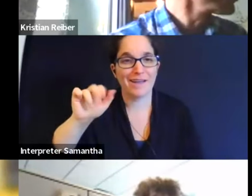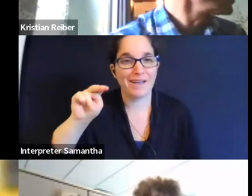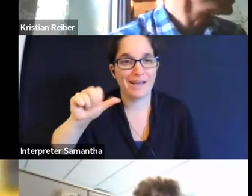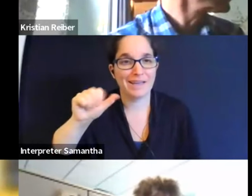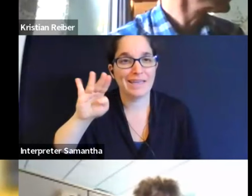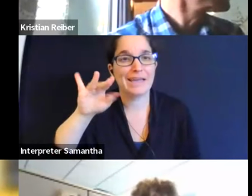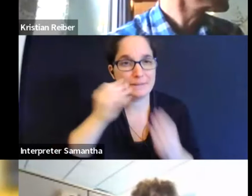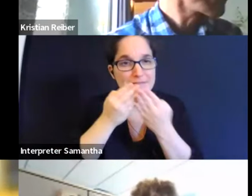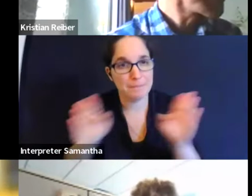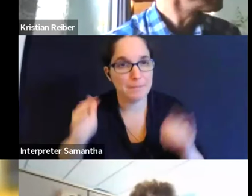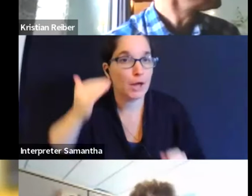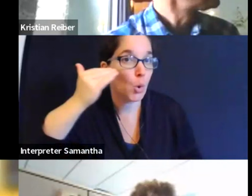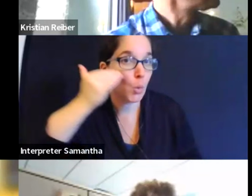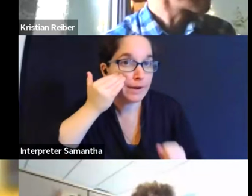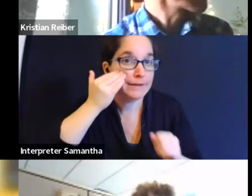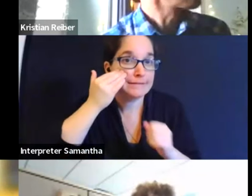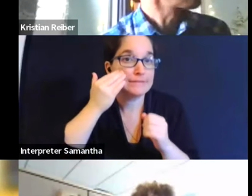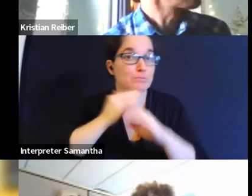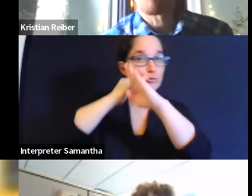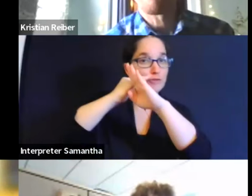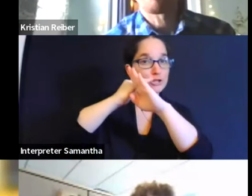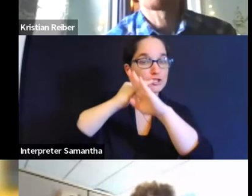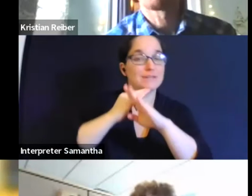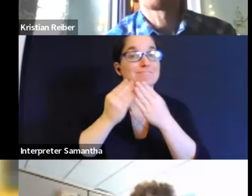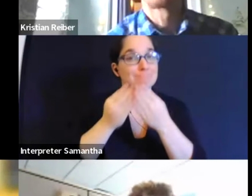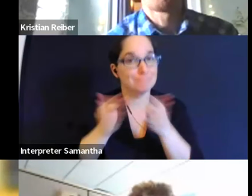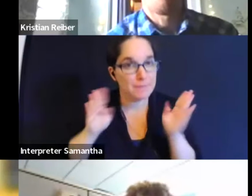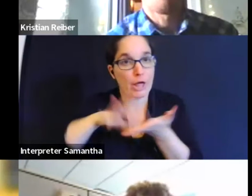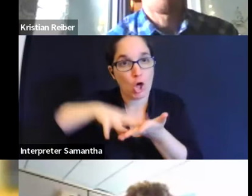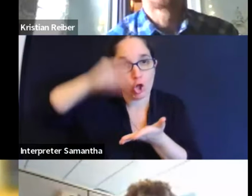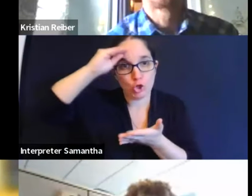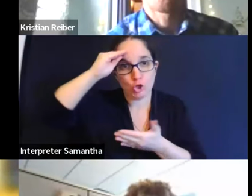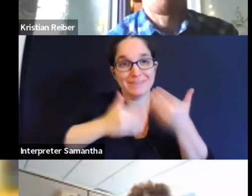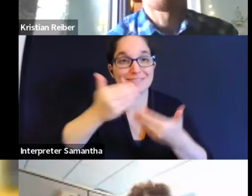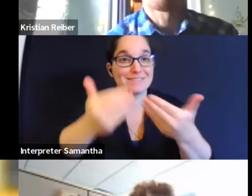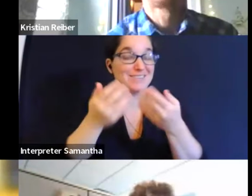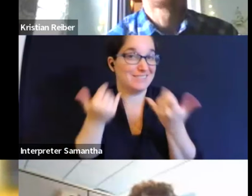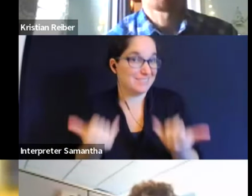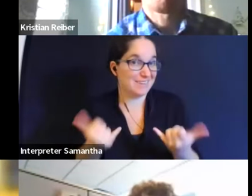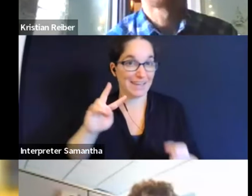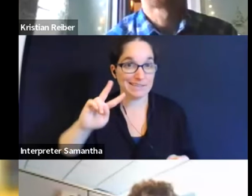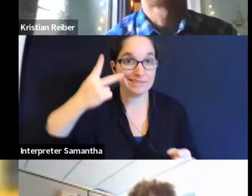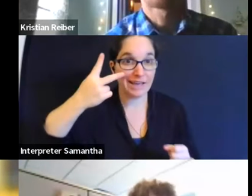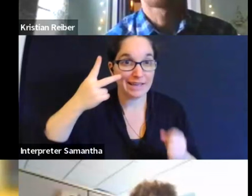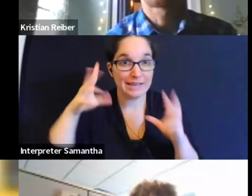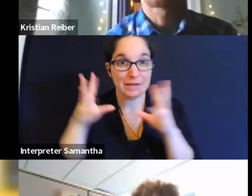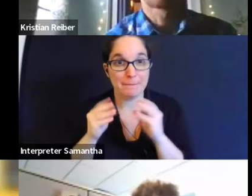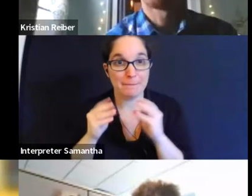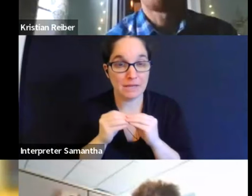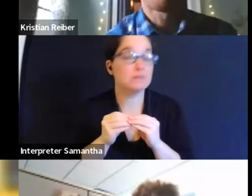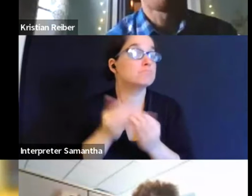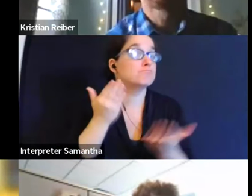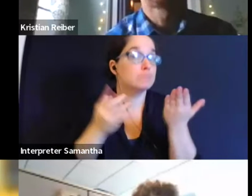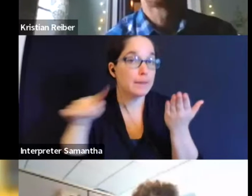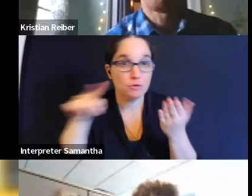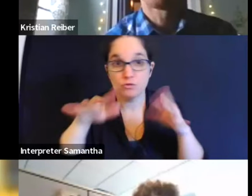and Prevention Learning Series. This is a part two. Some of you may have been on with